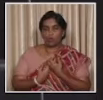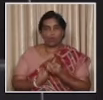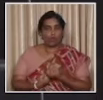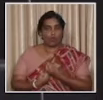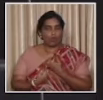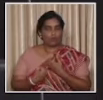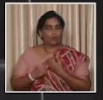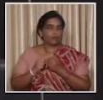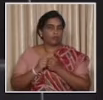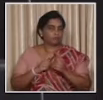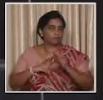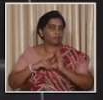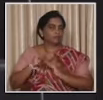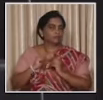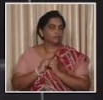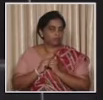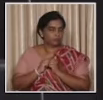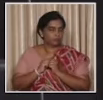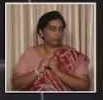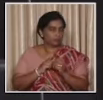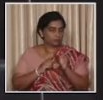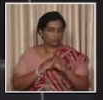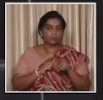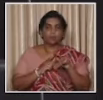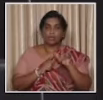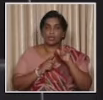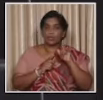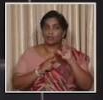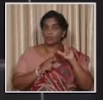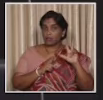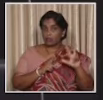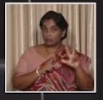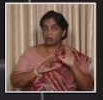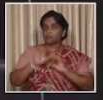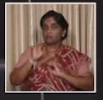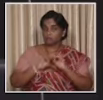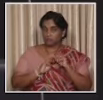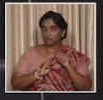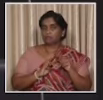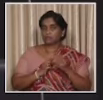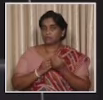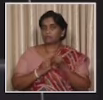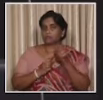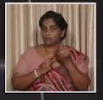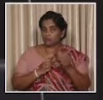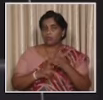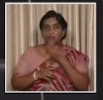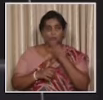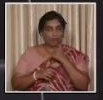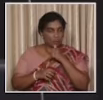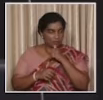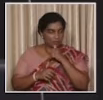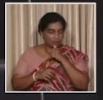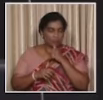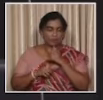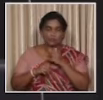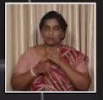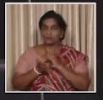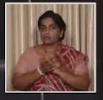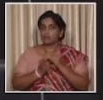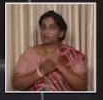have almost 78% coverage, water supply coverage for the entire country. Now this